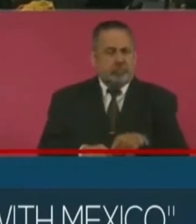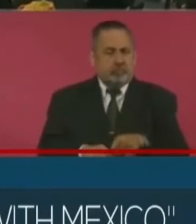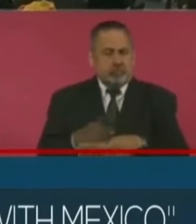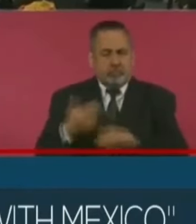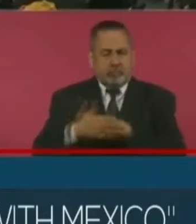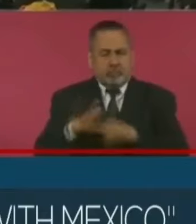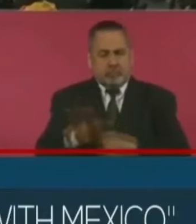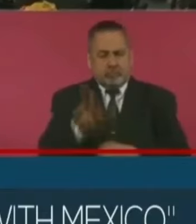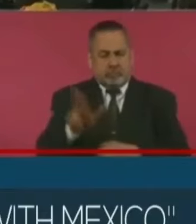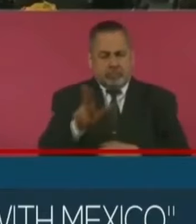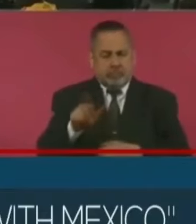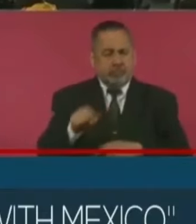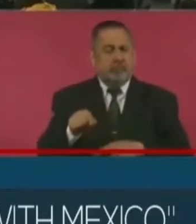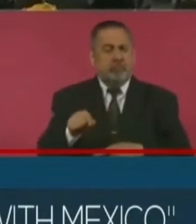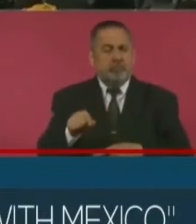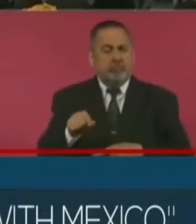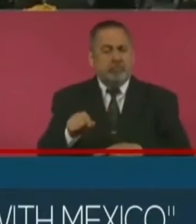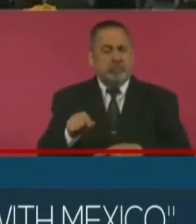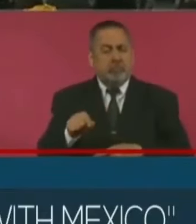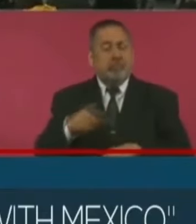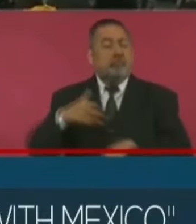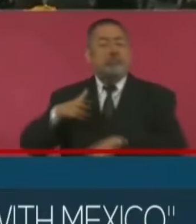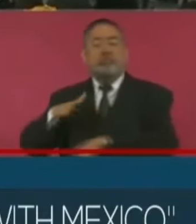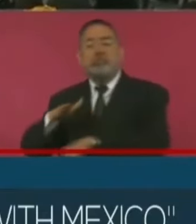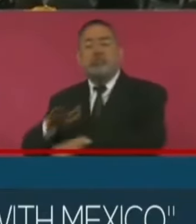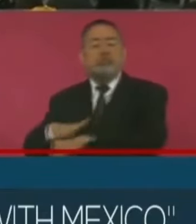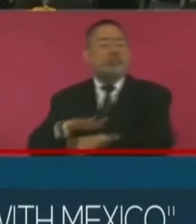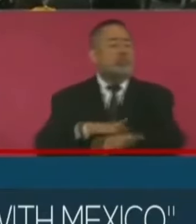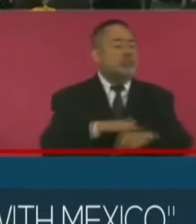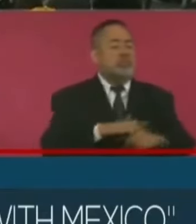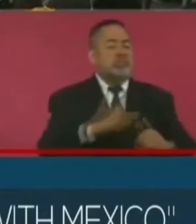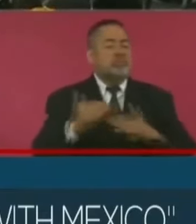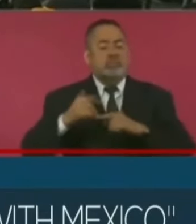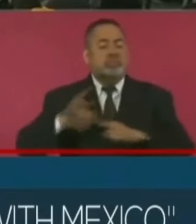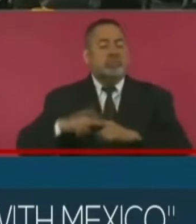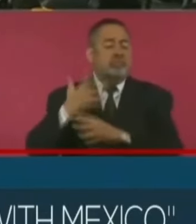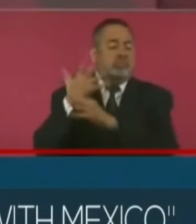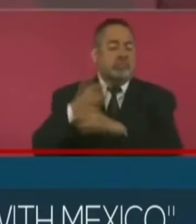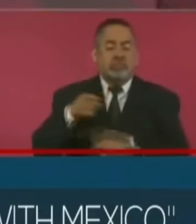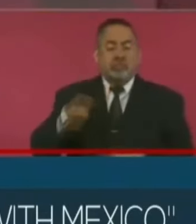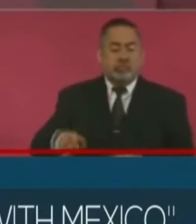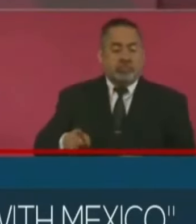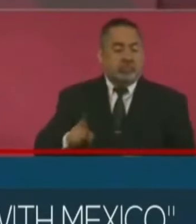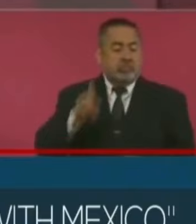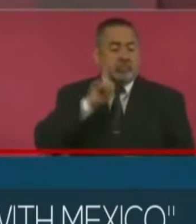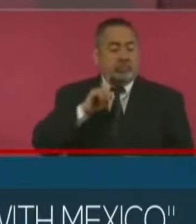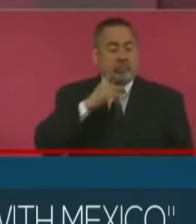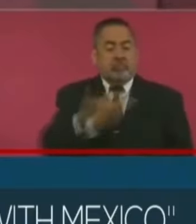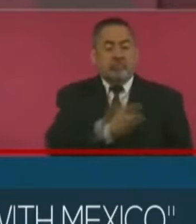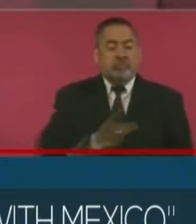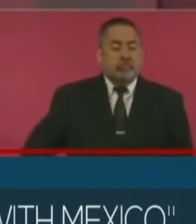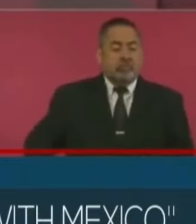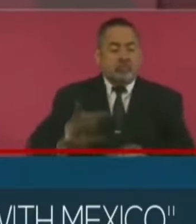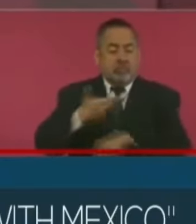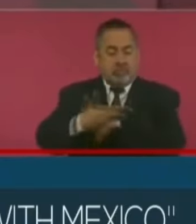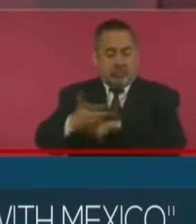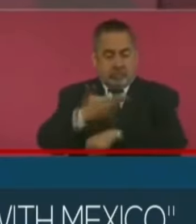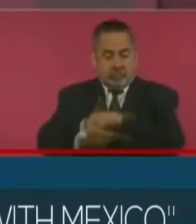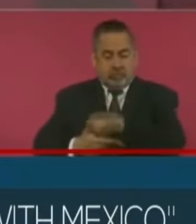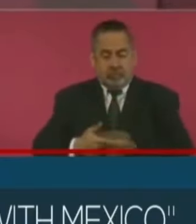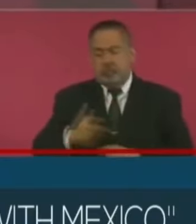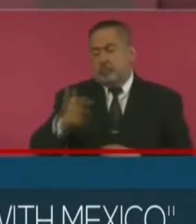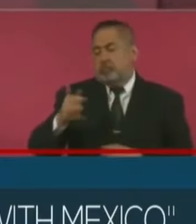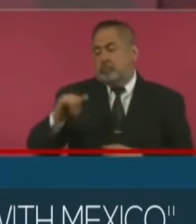Castro, whom I thank very much, as I thank other presidents, because the